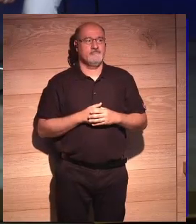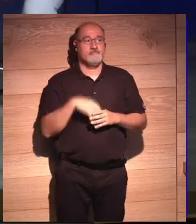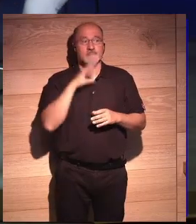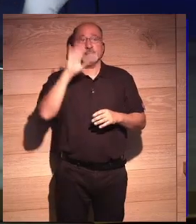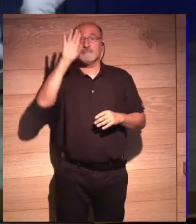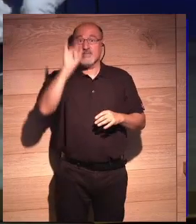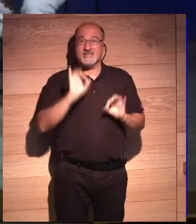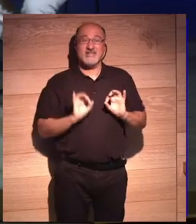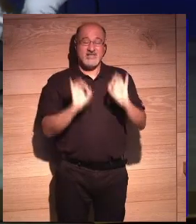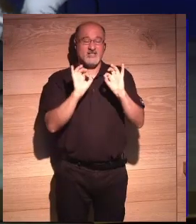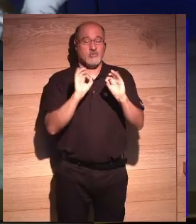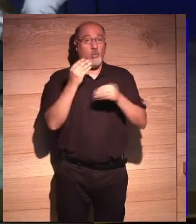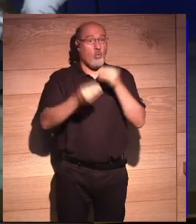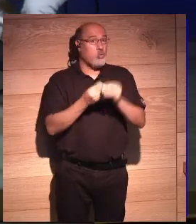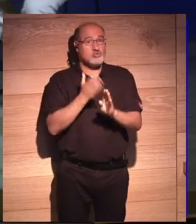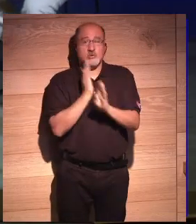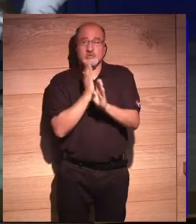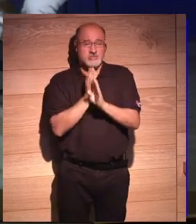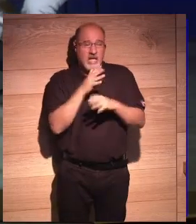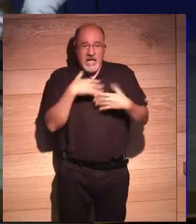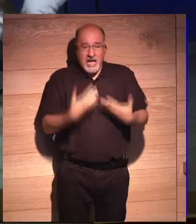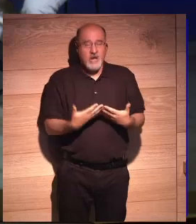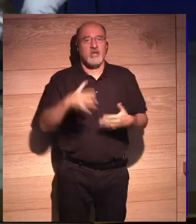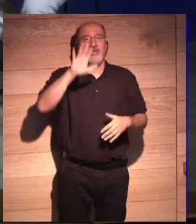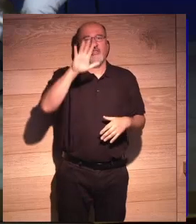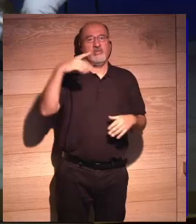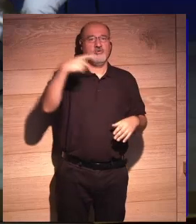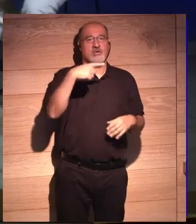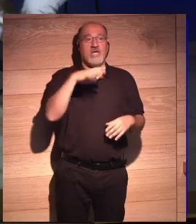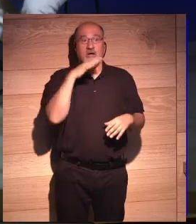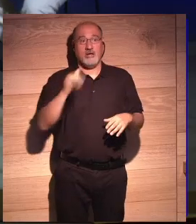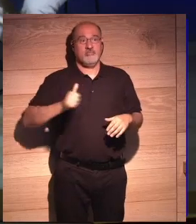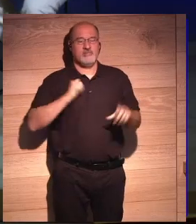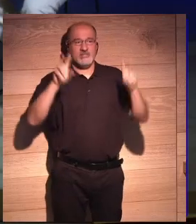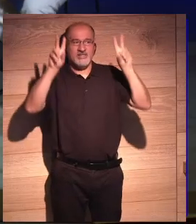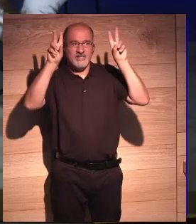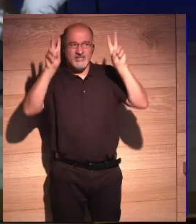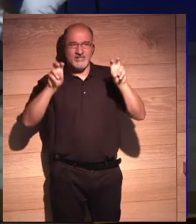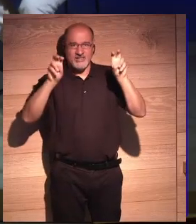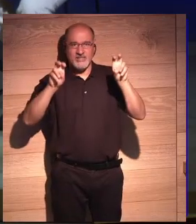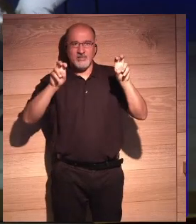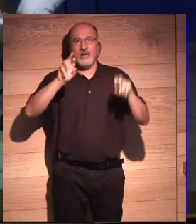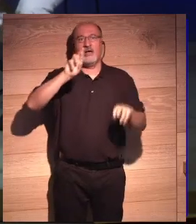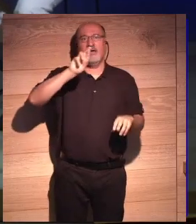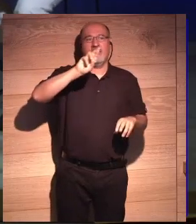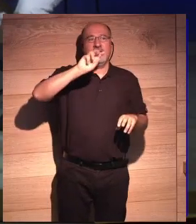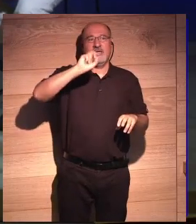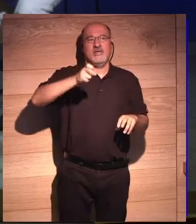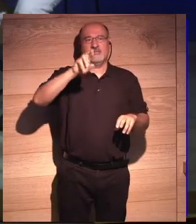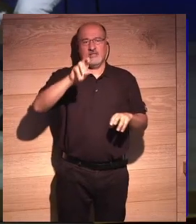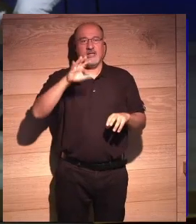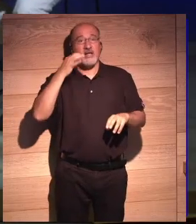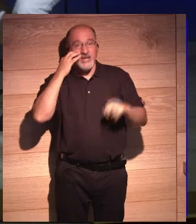that one of the use cases, very clear use cases that we see for 5G is everything that has to do with